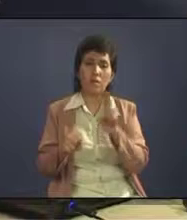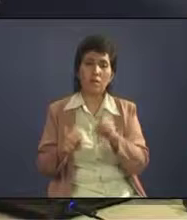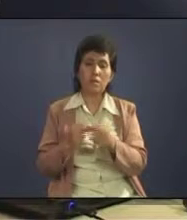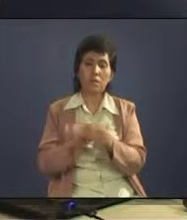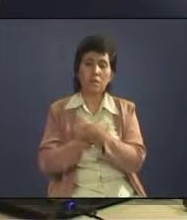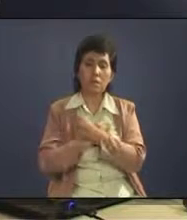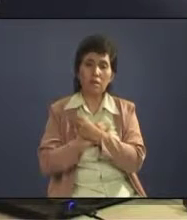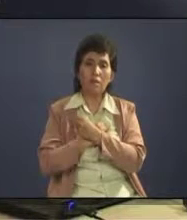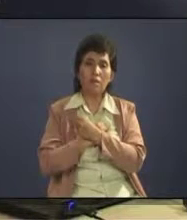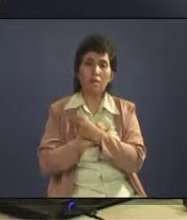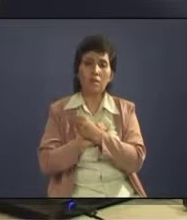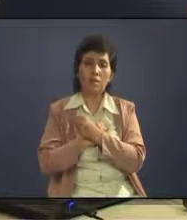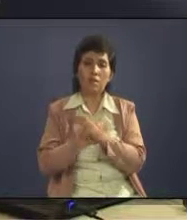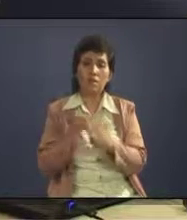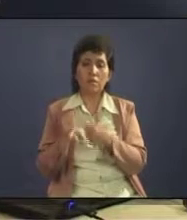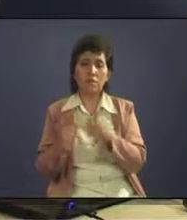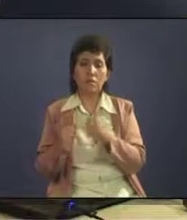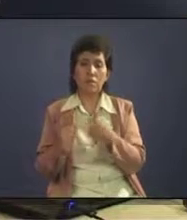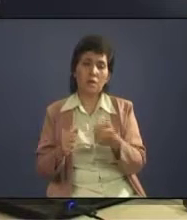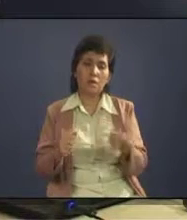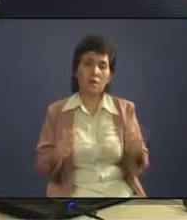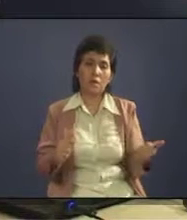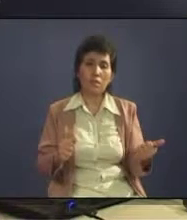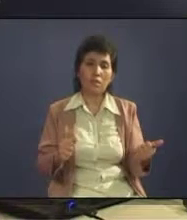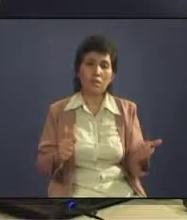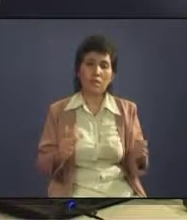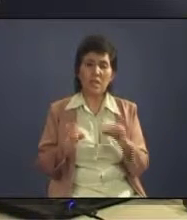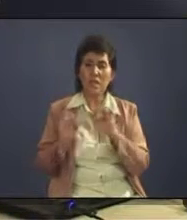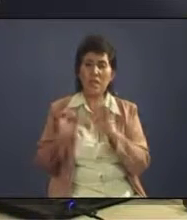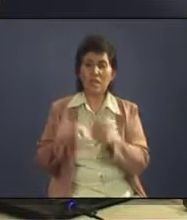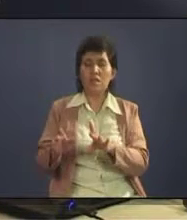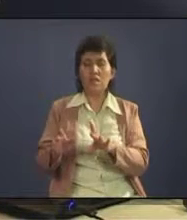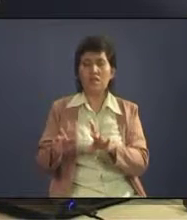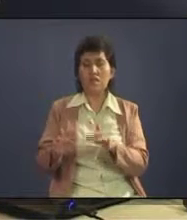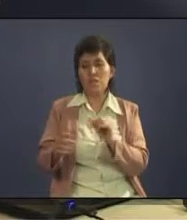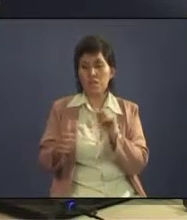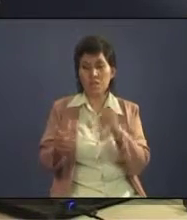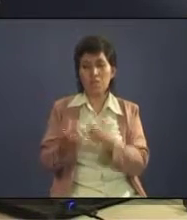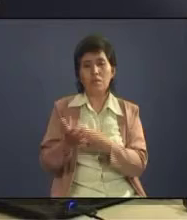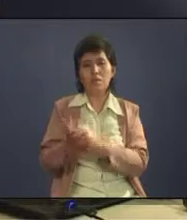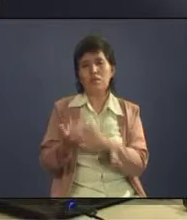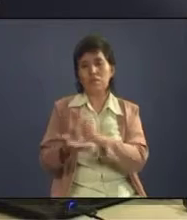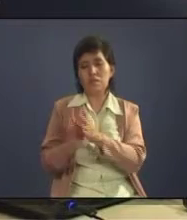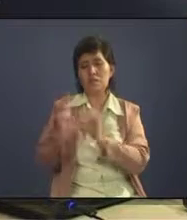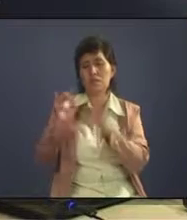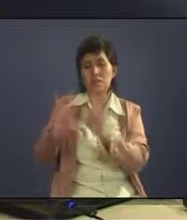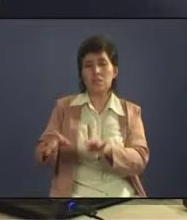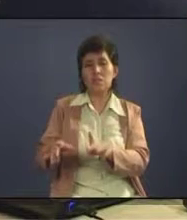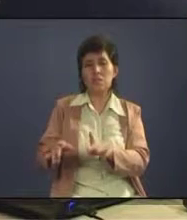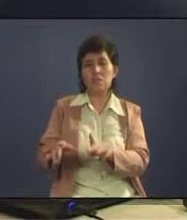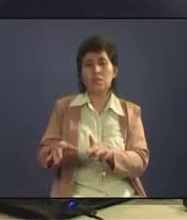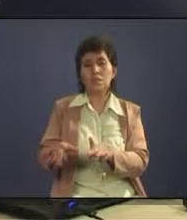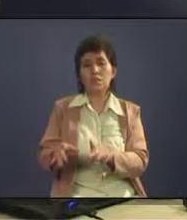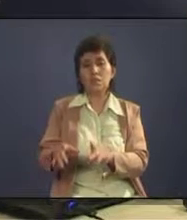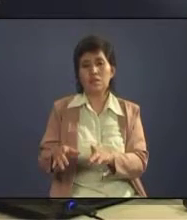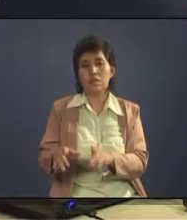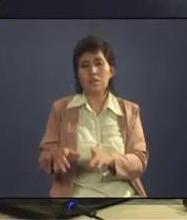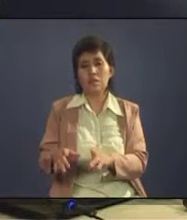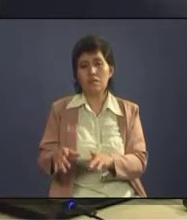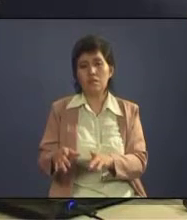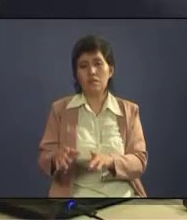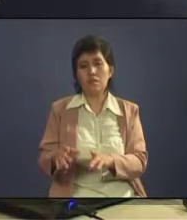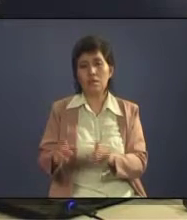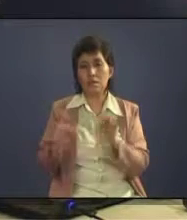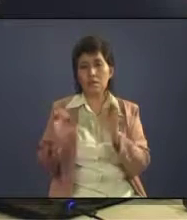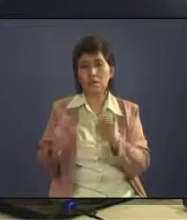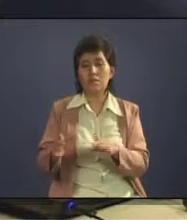each other, they become so hate of each other, and then they commit violence to the most, okay,